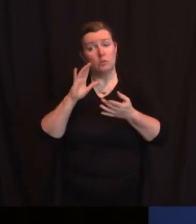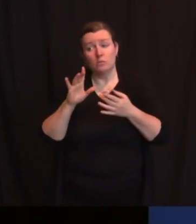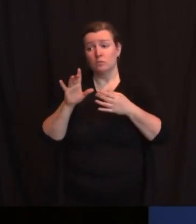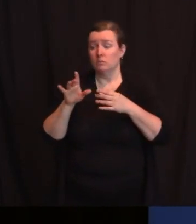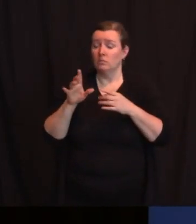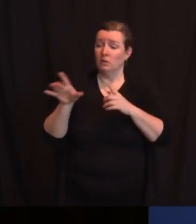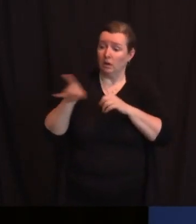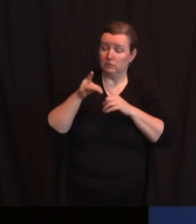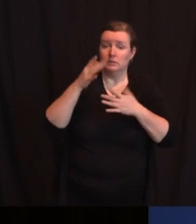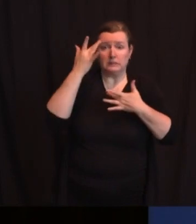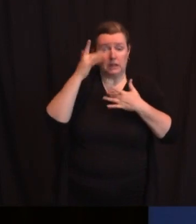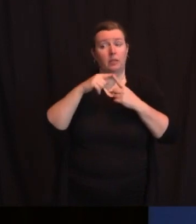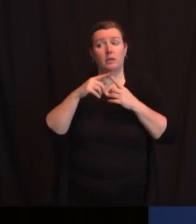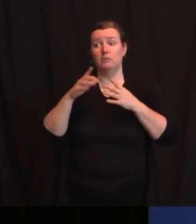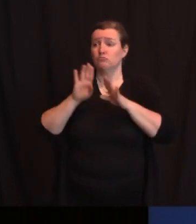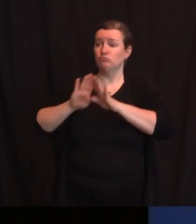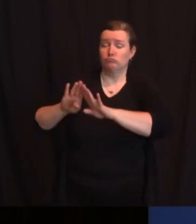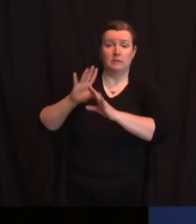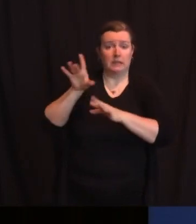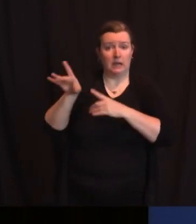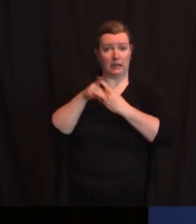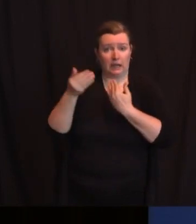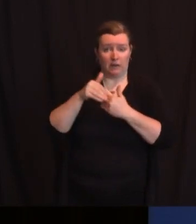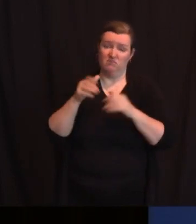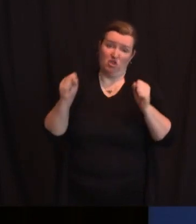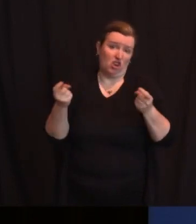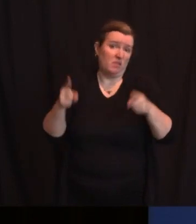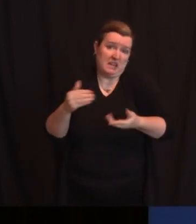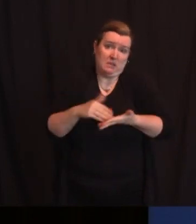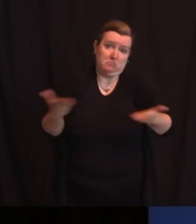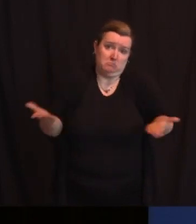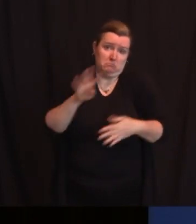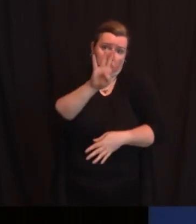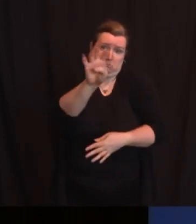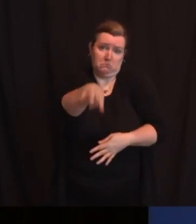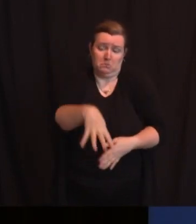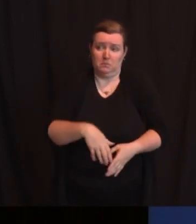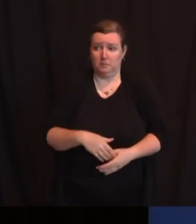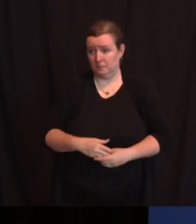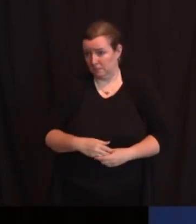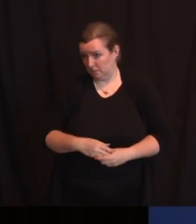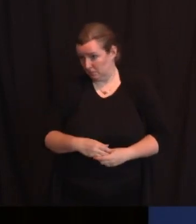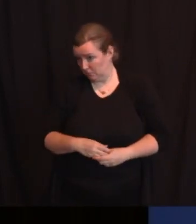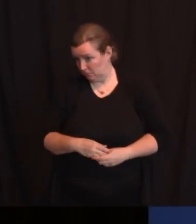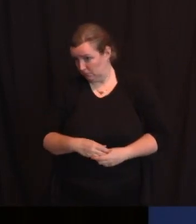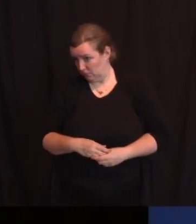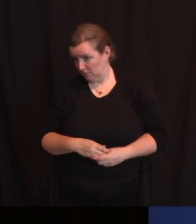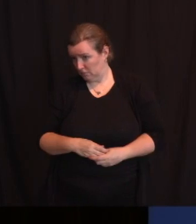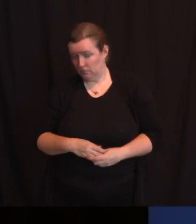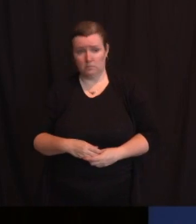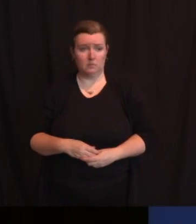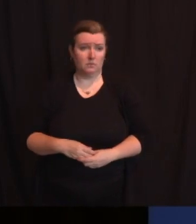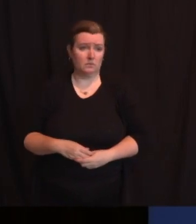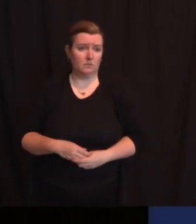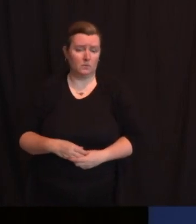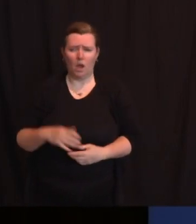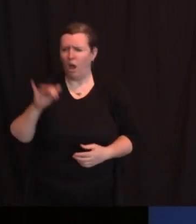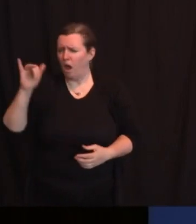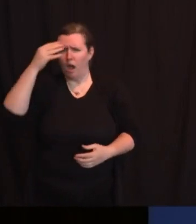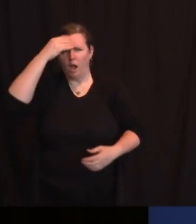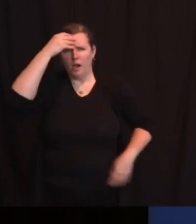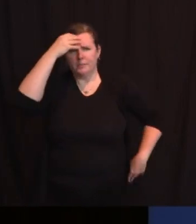might potentially be like a I'm losing my train of thought, but that's